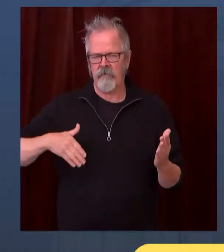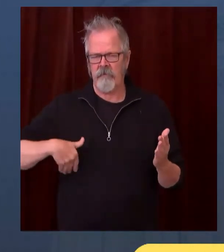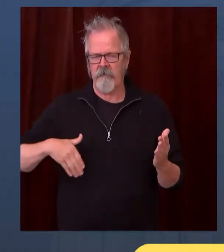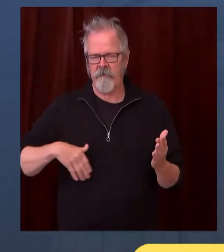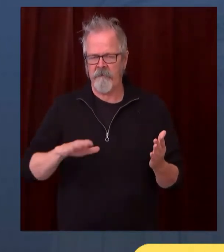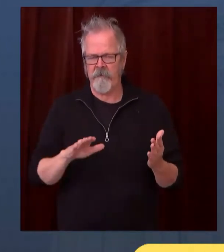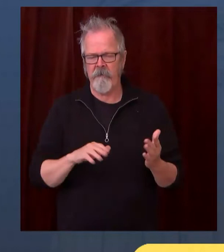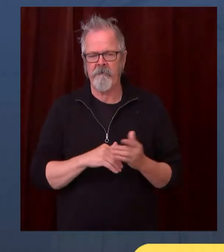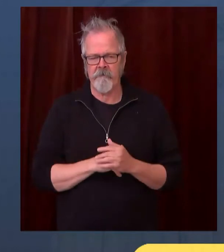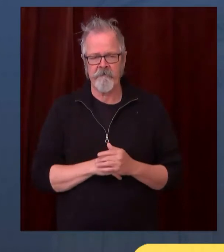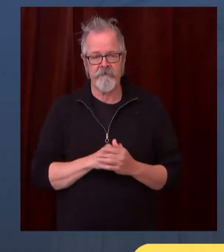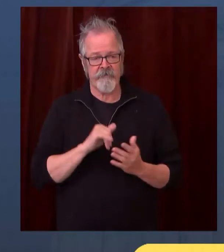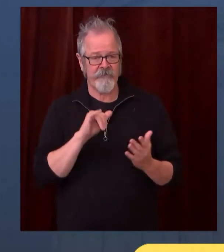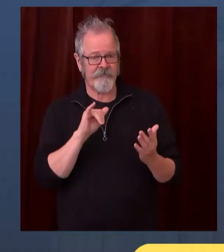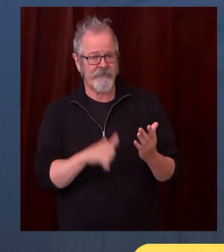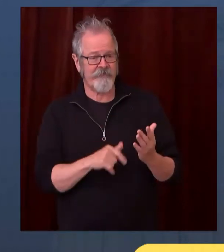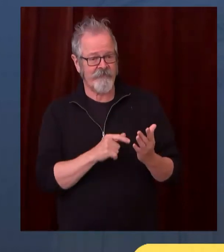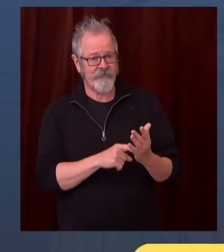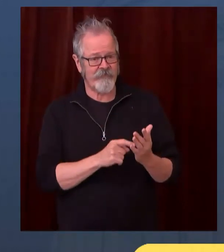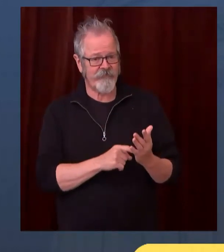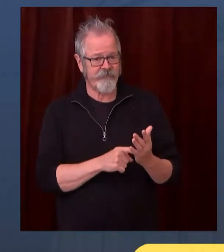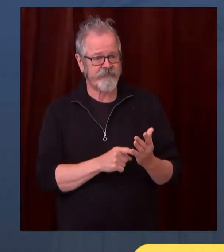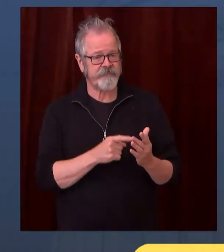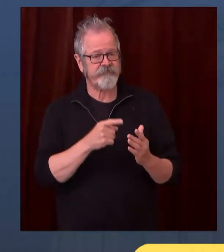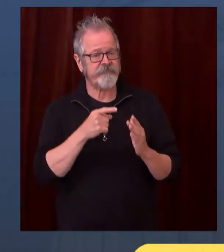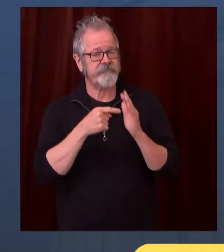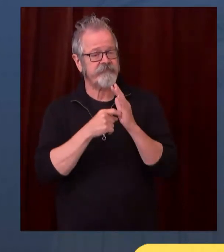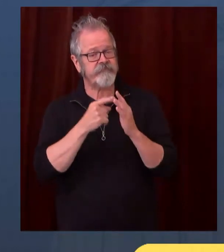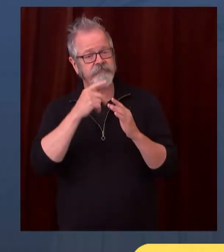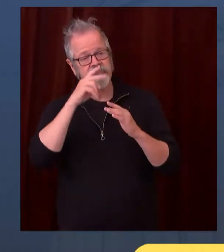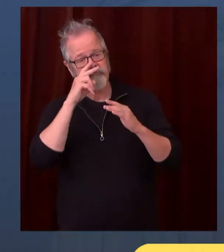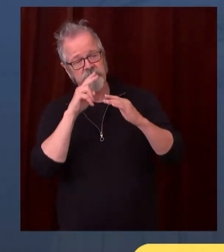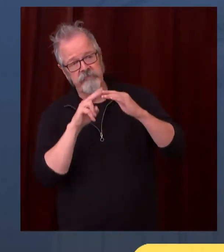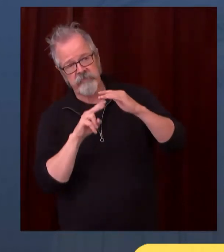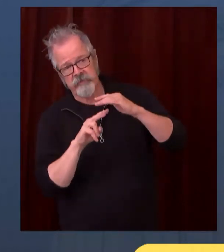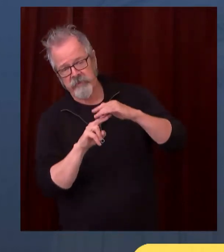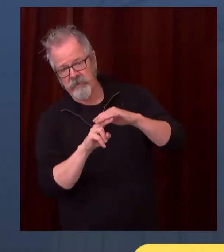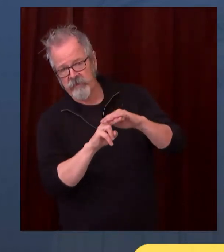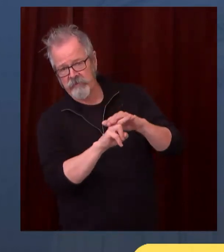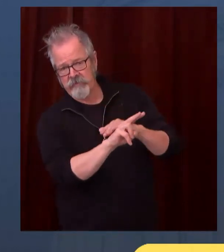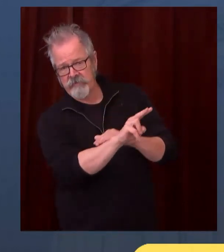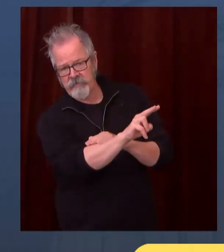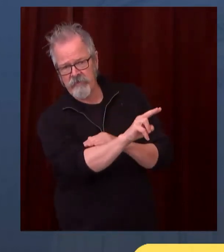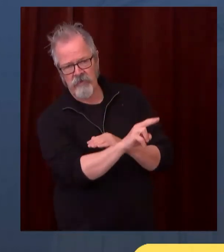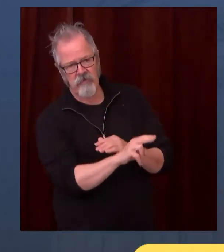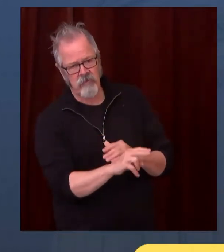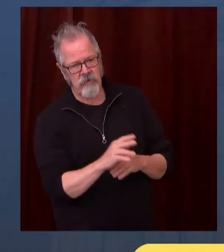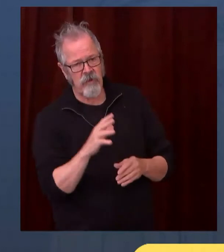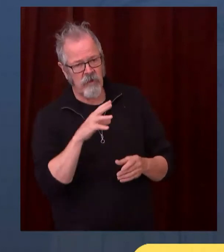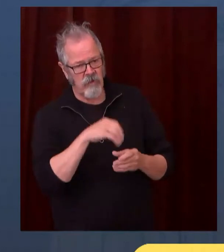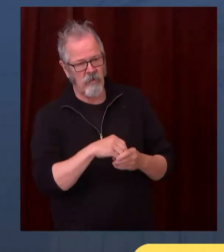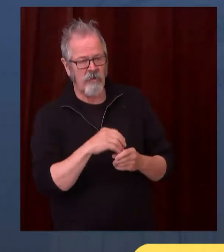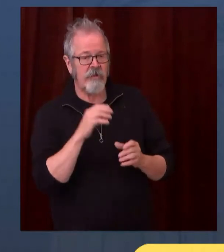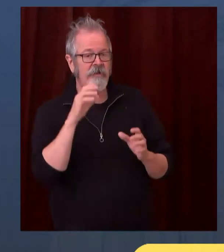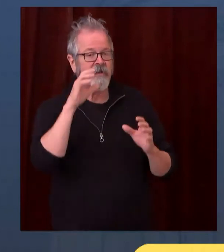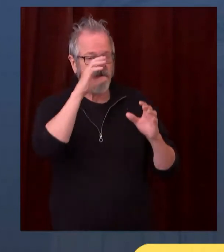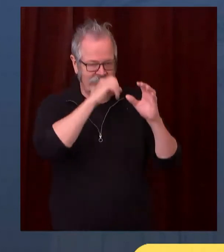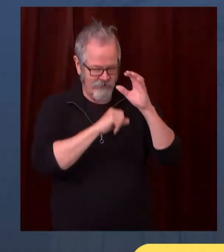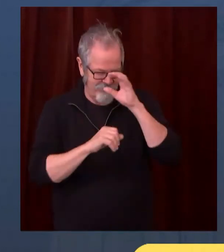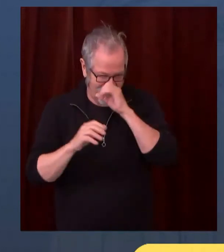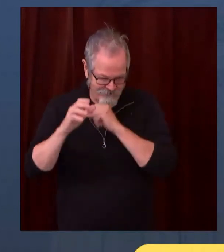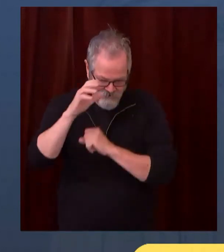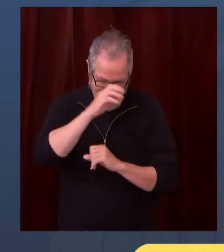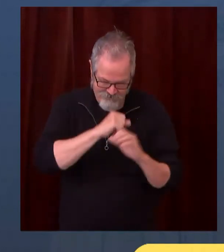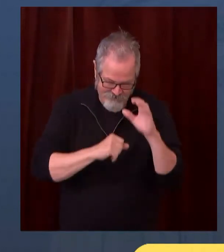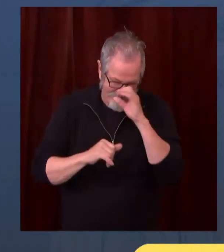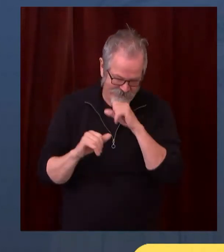projections. Some of the projections were that we would be to, just 0 or 1 infection by, I think, early June, and I